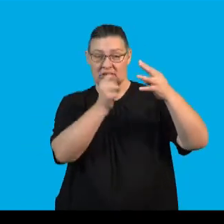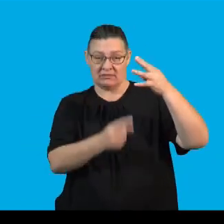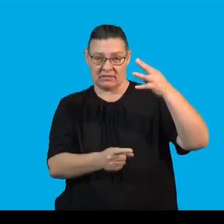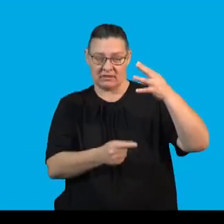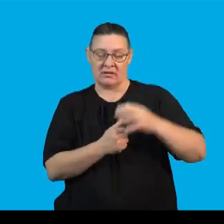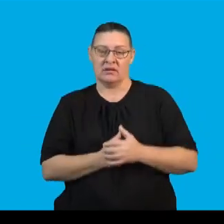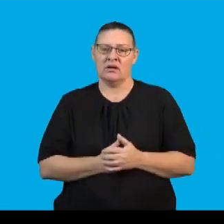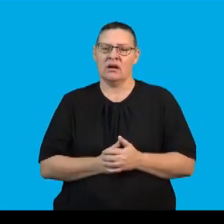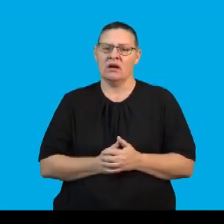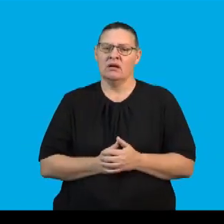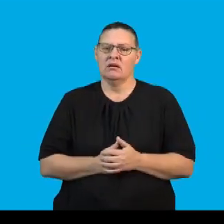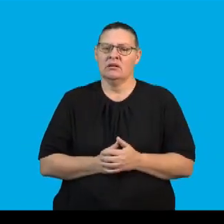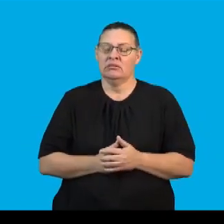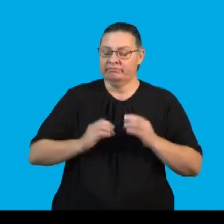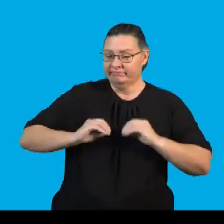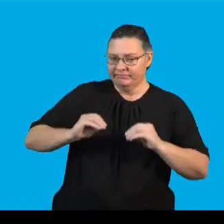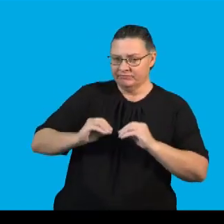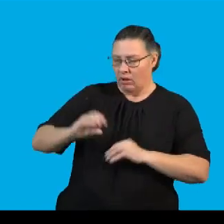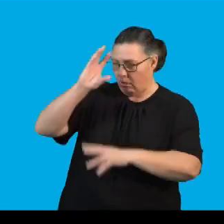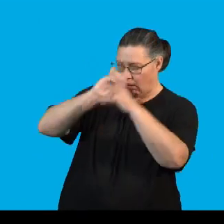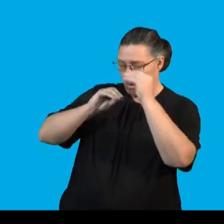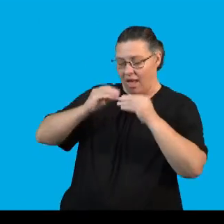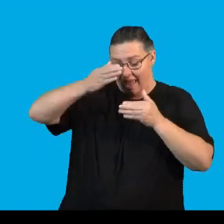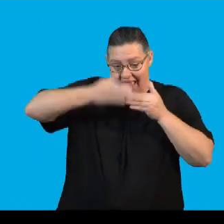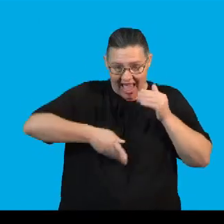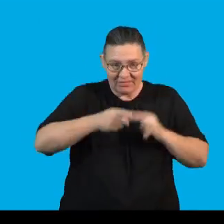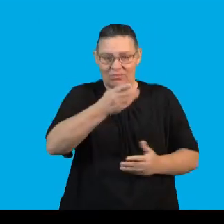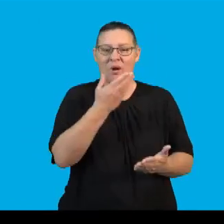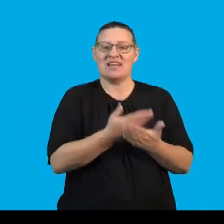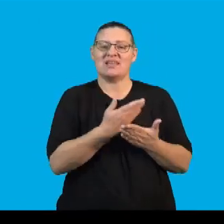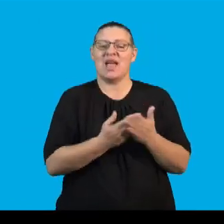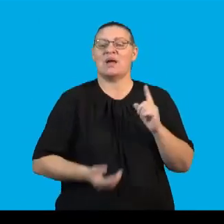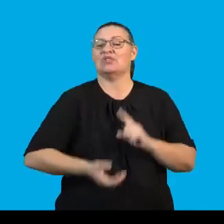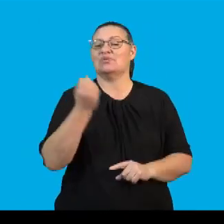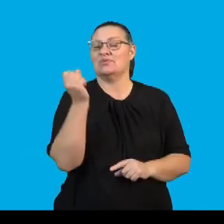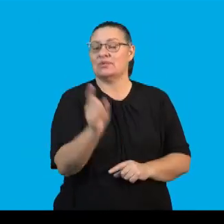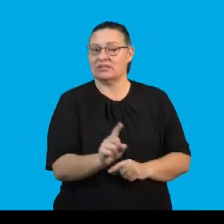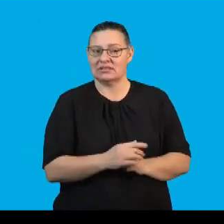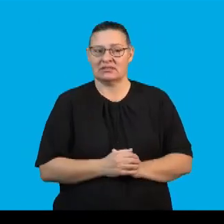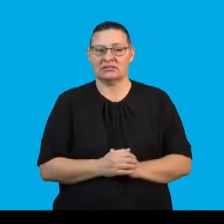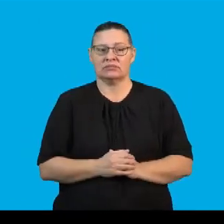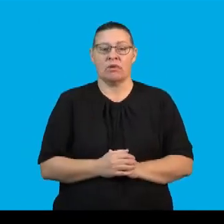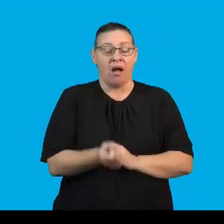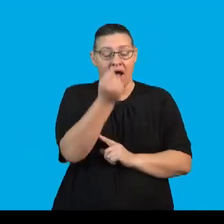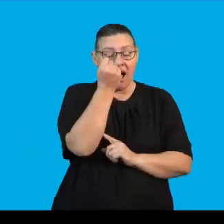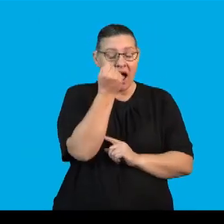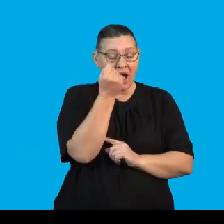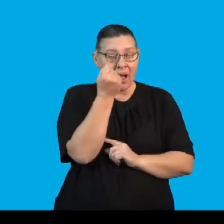Lesson objectives. By the end of this lesson, we should be able